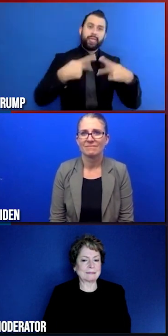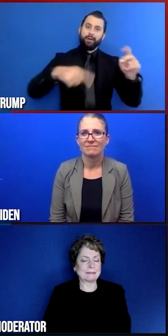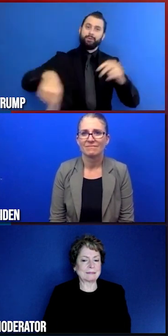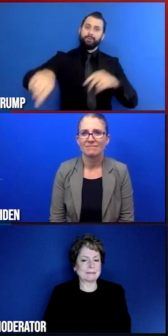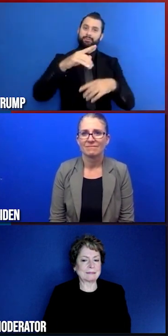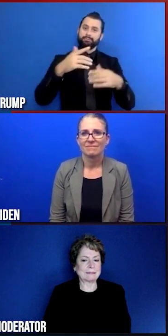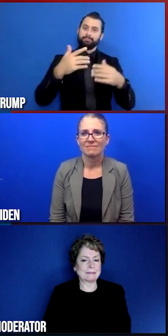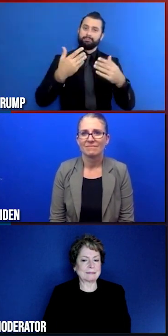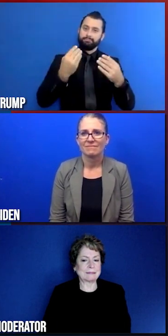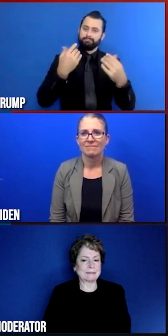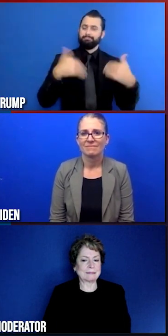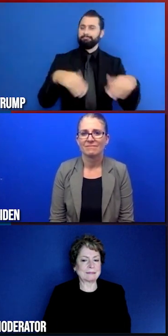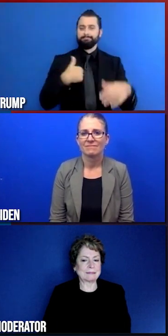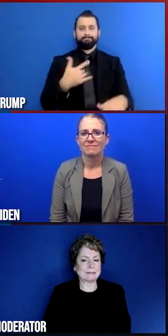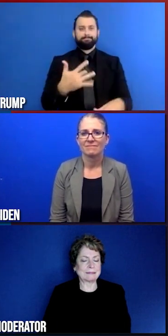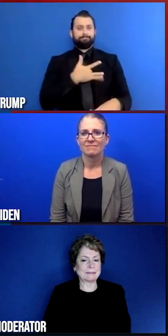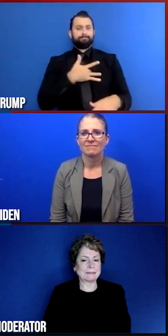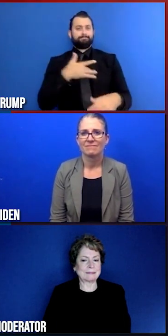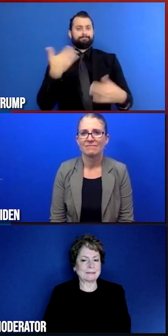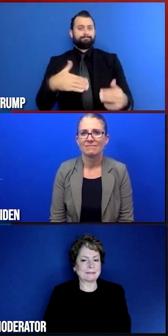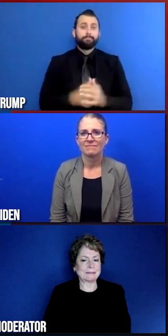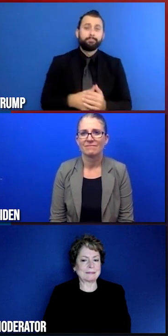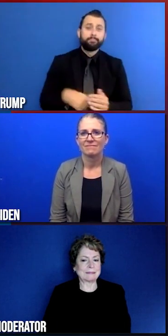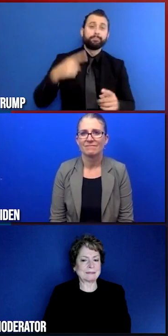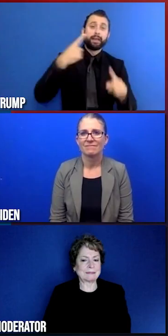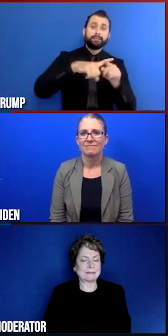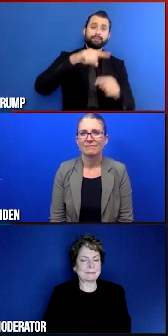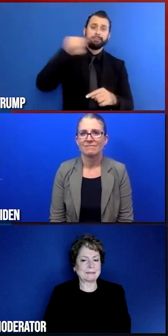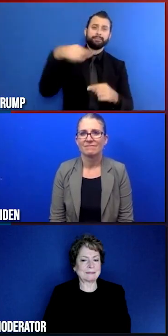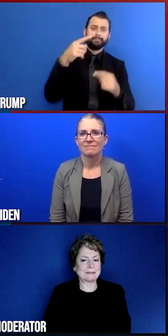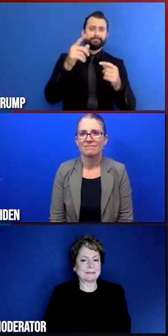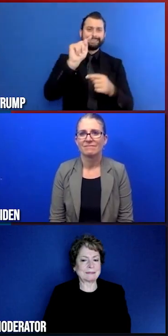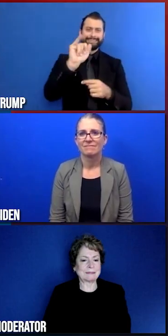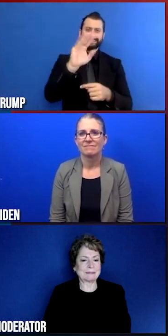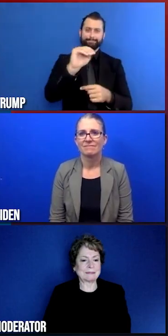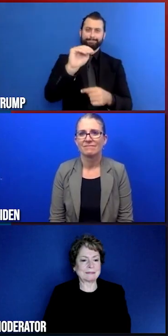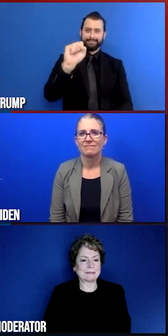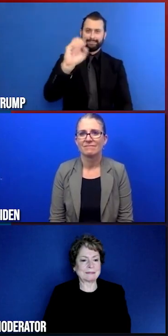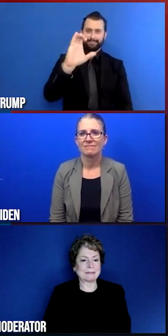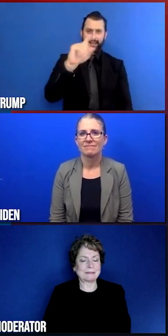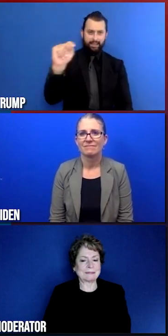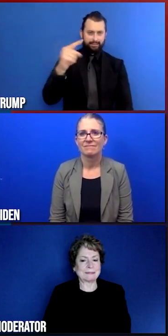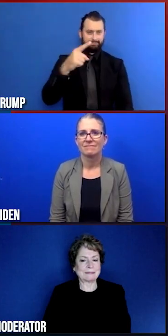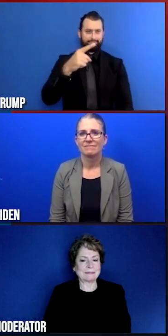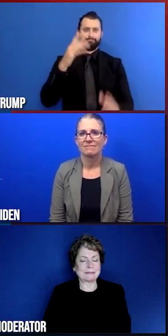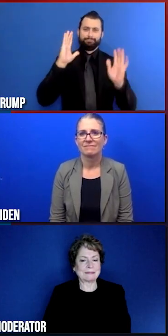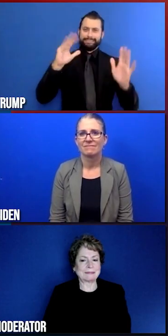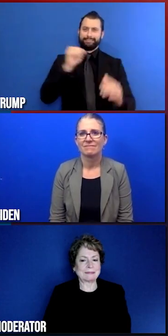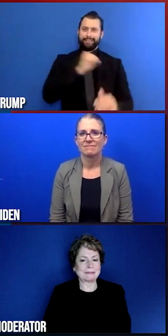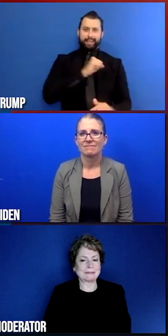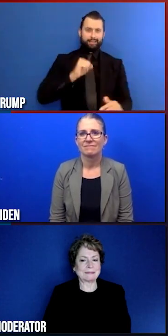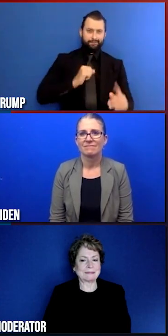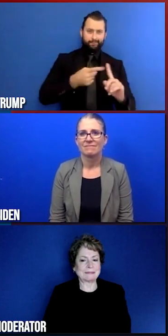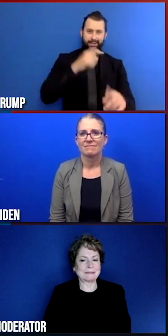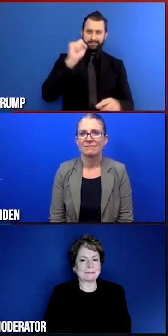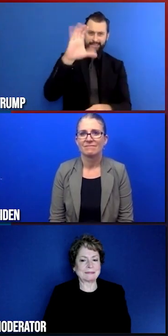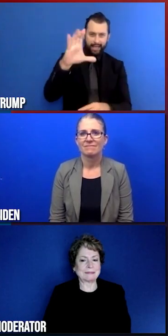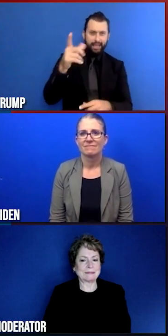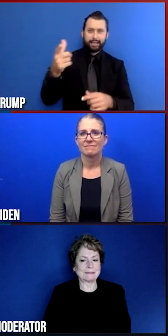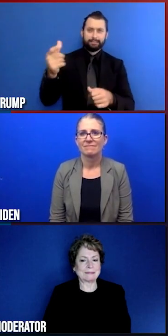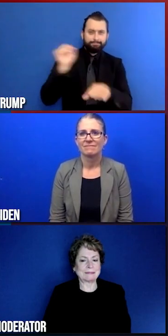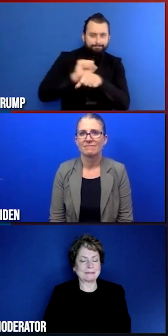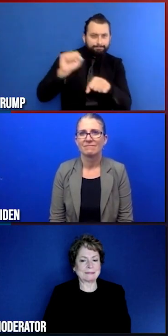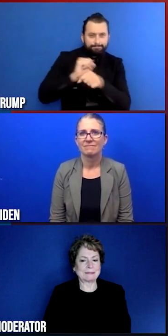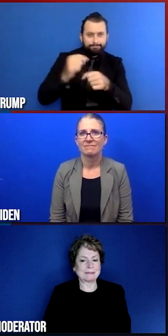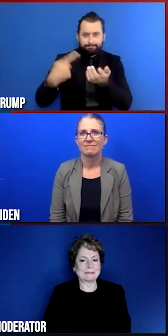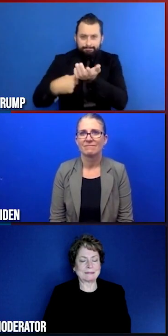programs. People don't talk about it. Tremendous investment is being made. Biggest beneficiary, the black and Hispanic communities, and